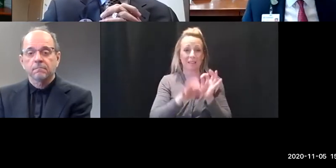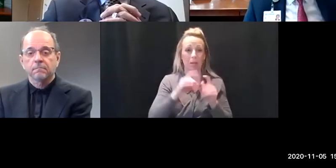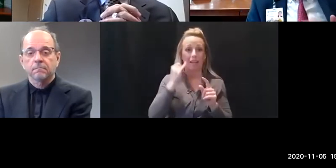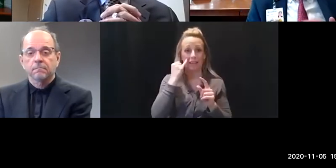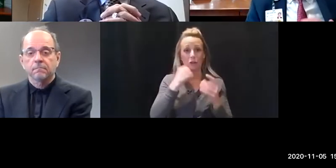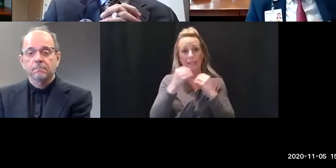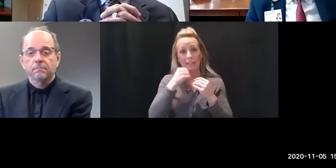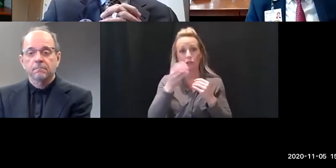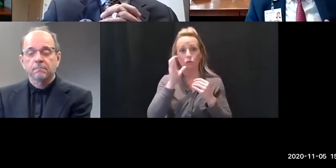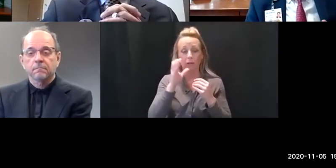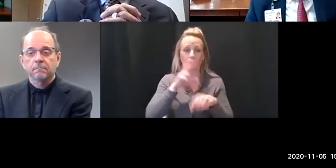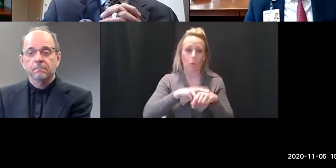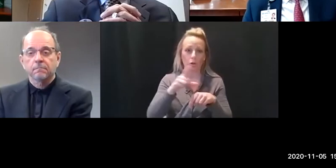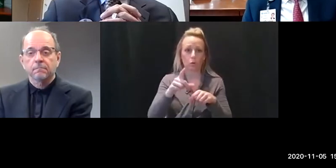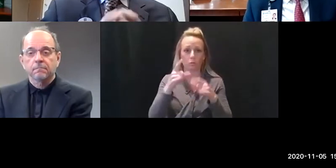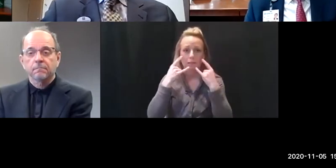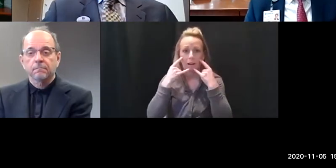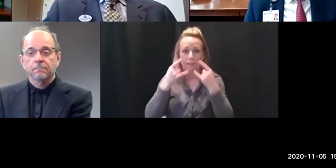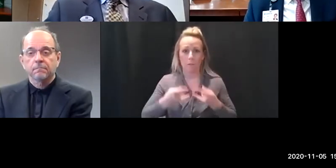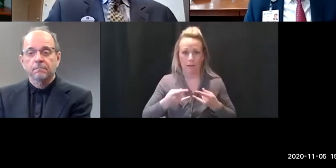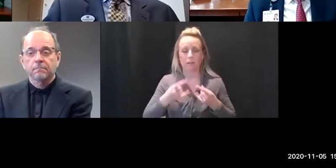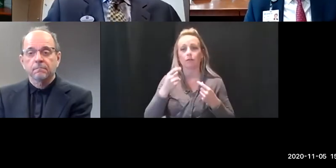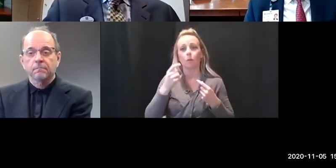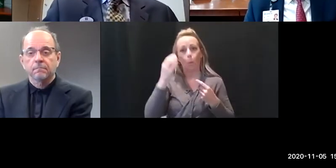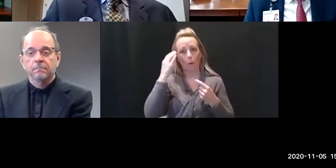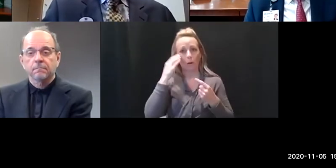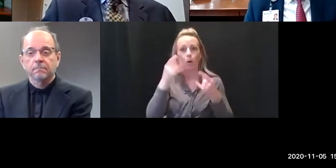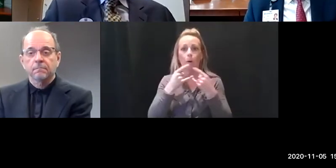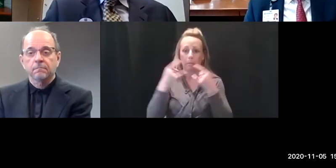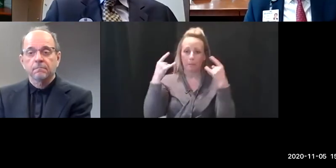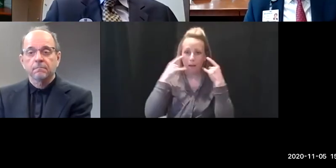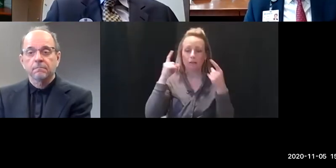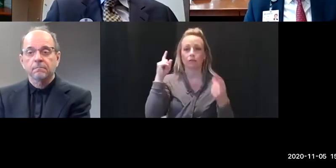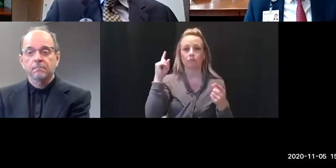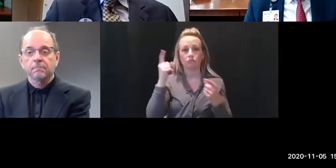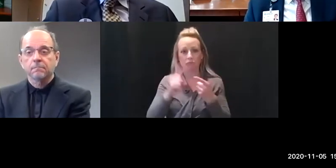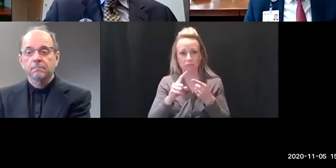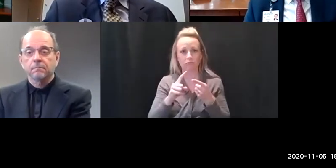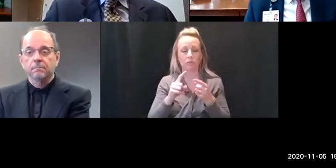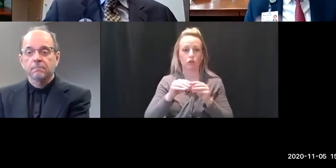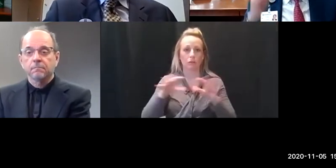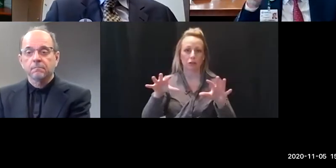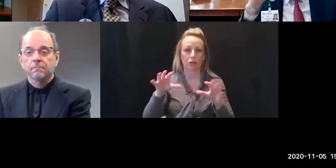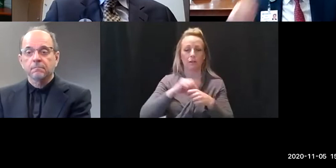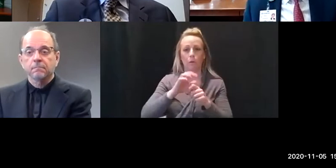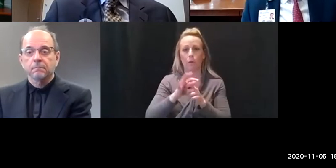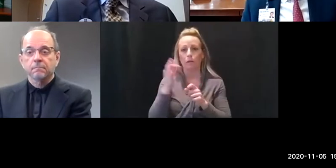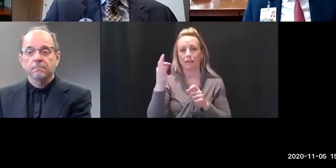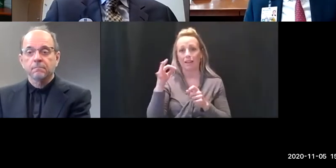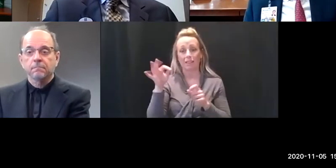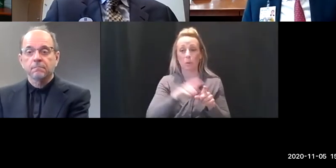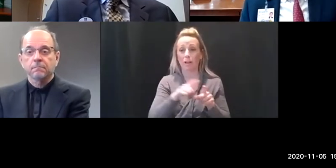take off your mask. We know that masks dramatically reduce the transmission of COVID-19. We also know that the